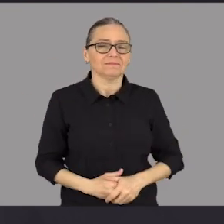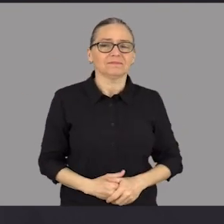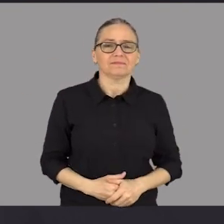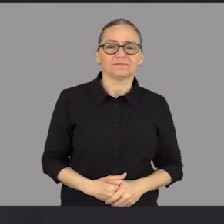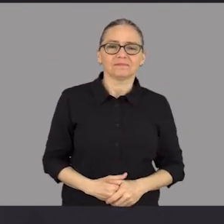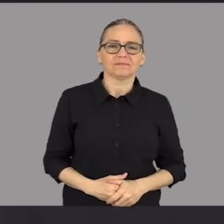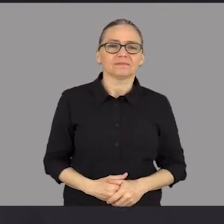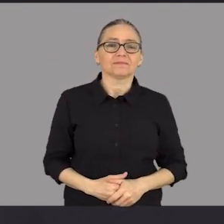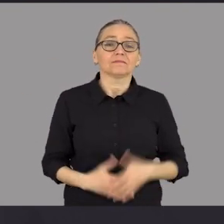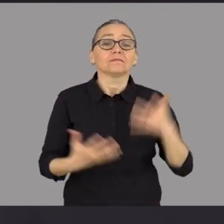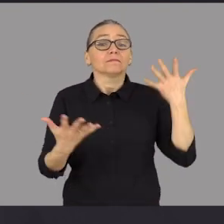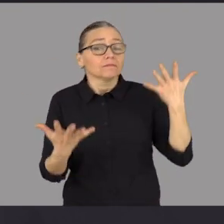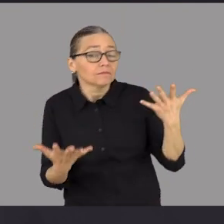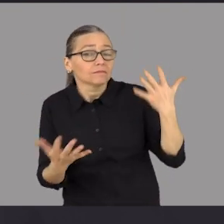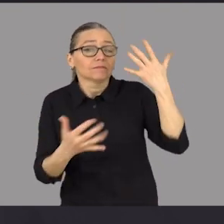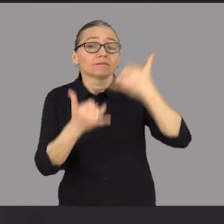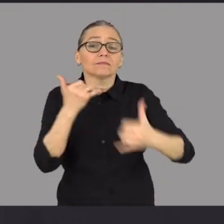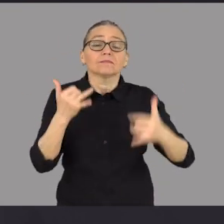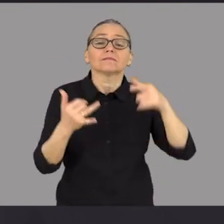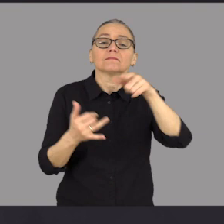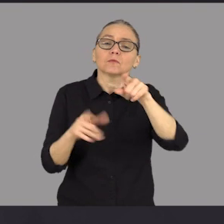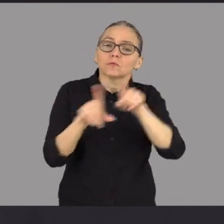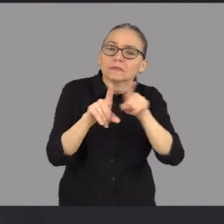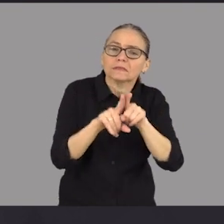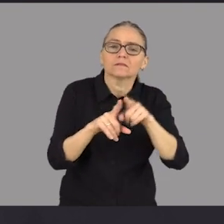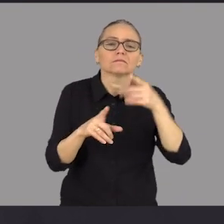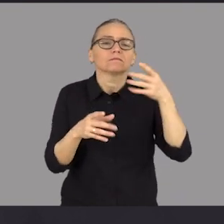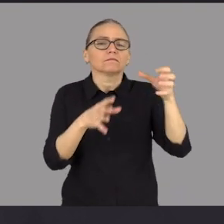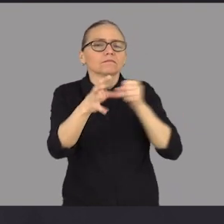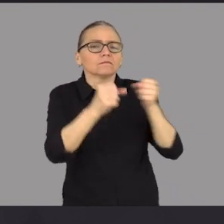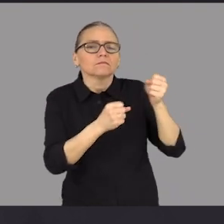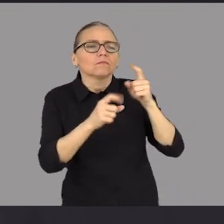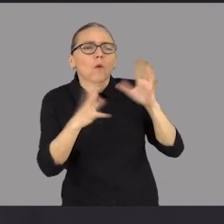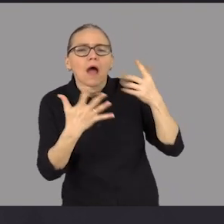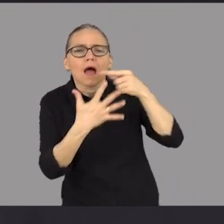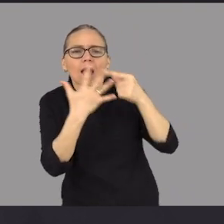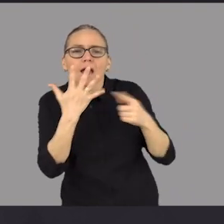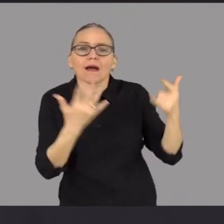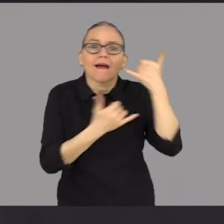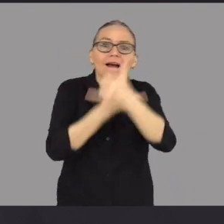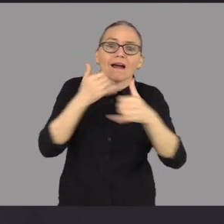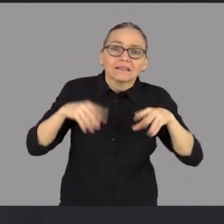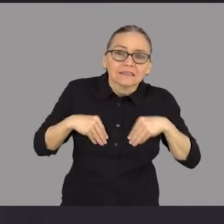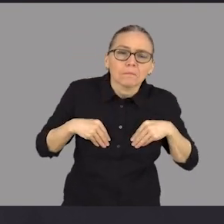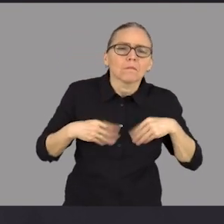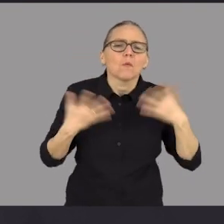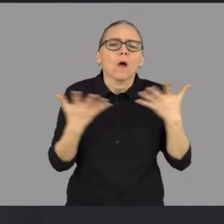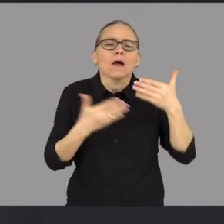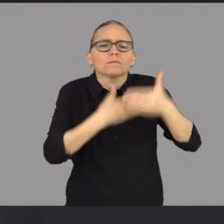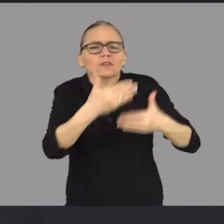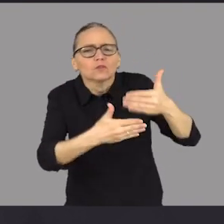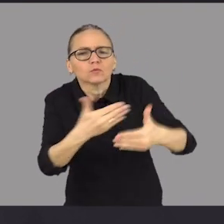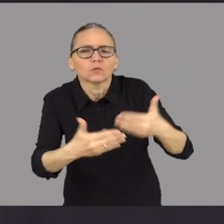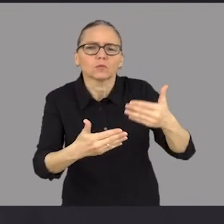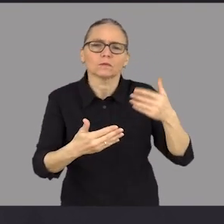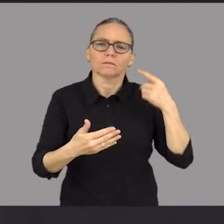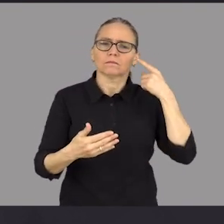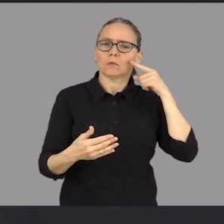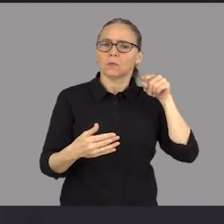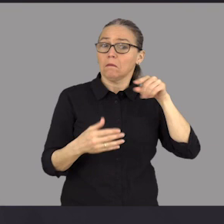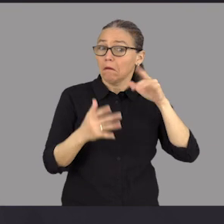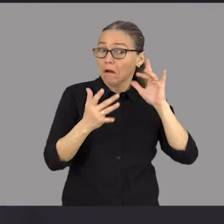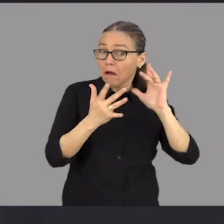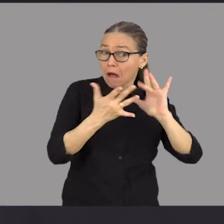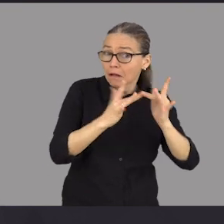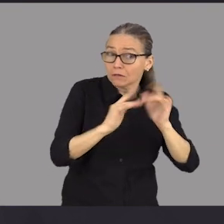And last but not least, you may also reconsider how you accept applications. Many application processes